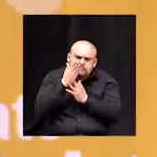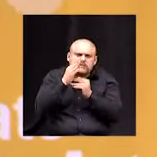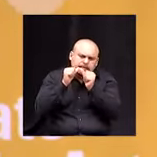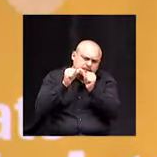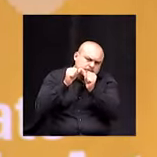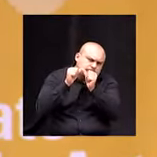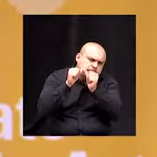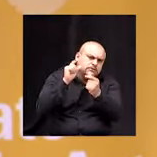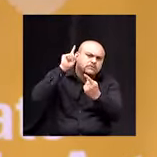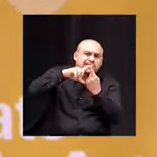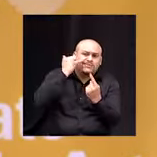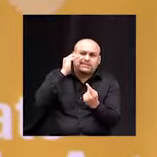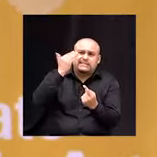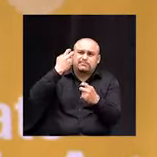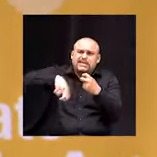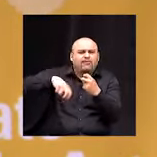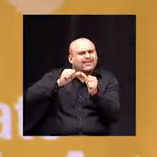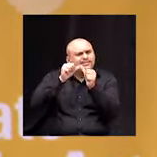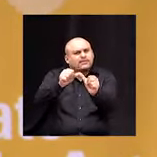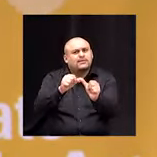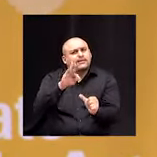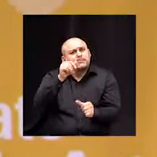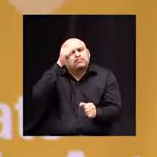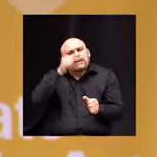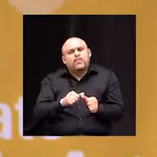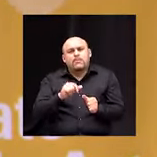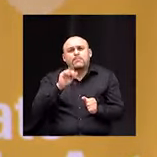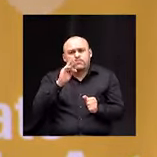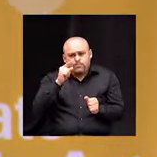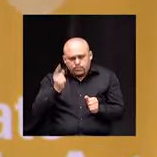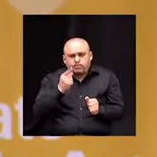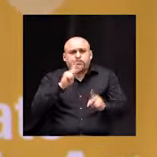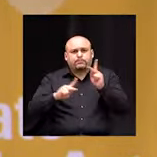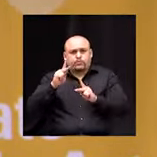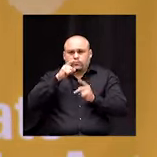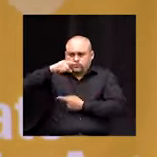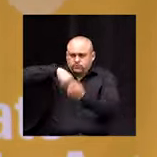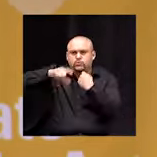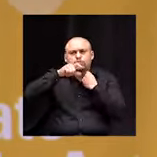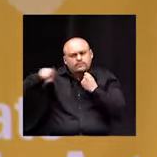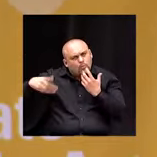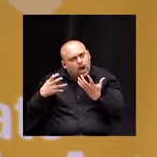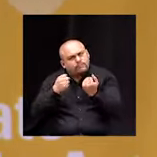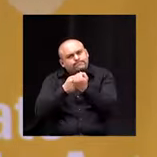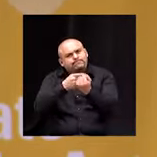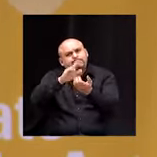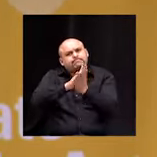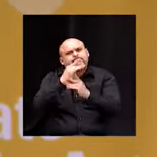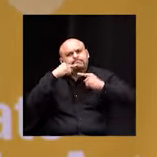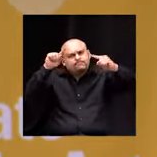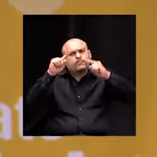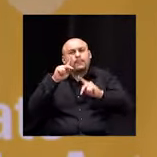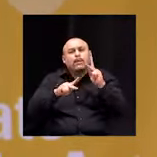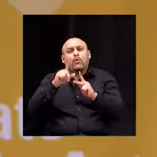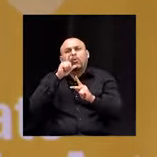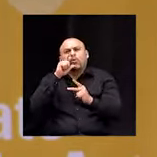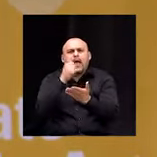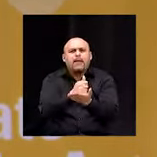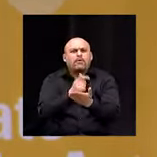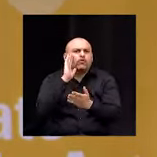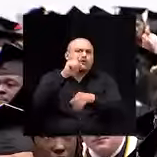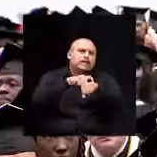seem tough. And remember, there are always people around you who want you to succeed. There are those who helped you through your time